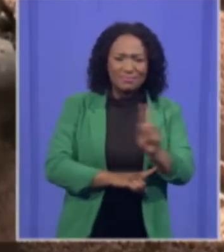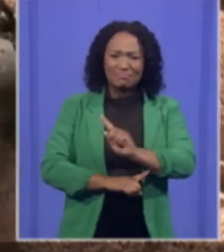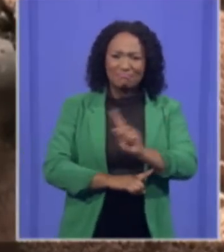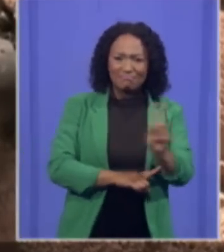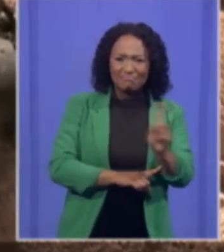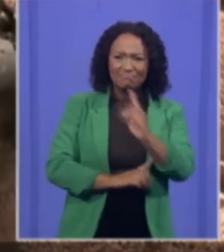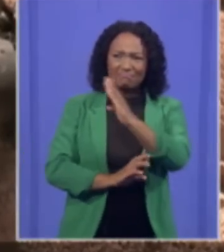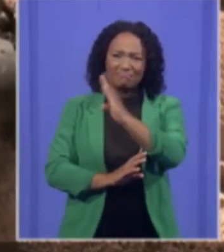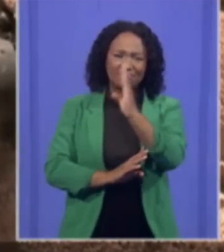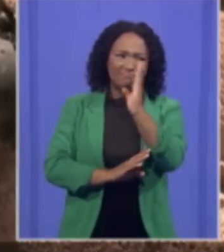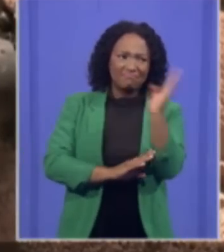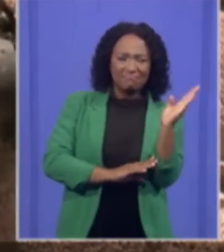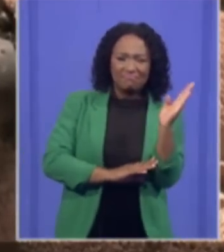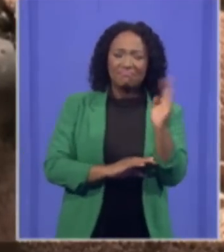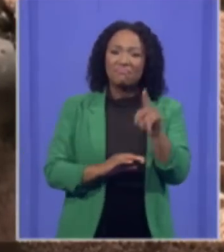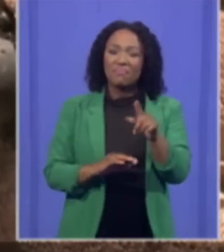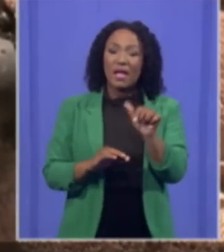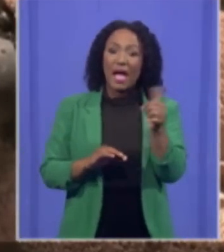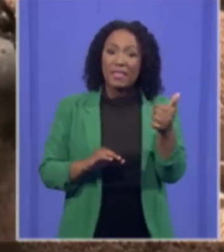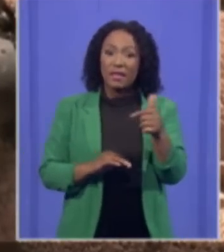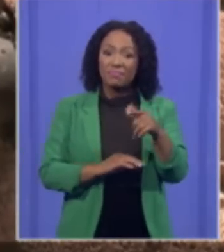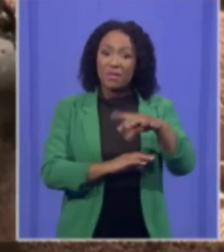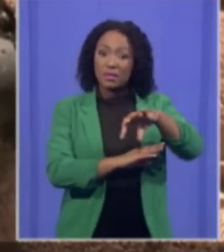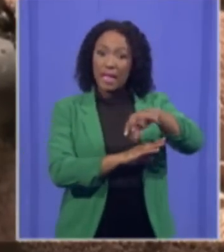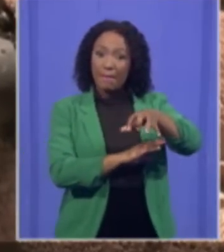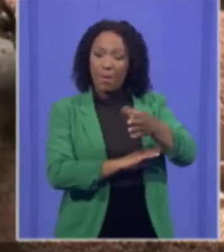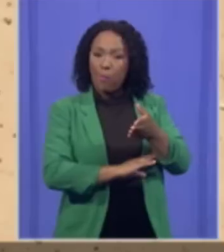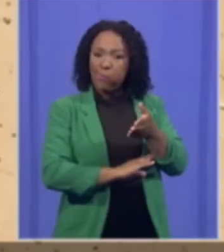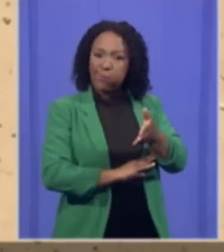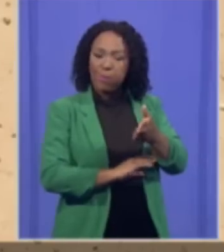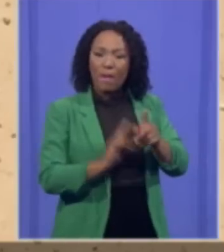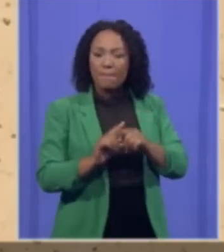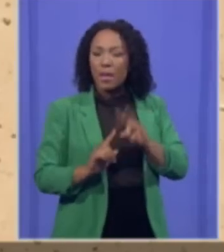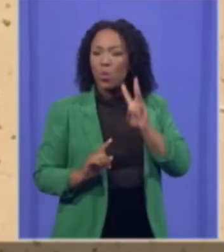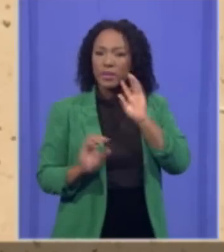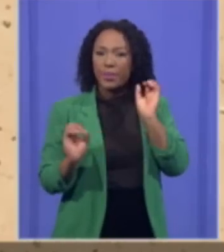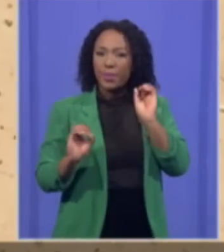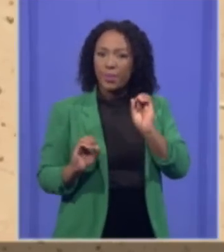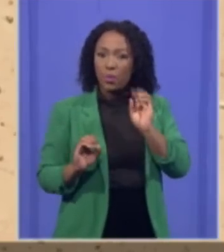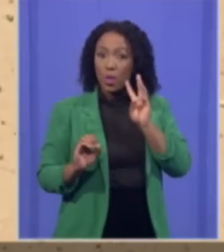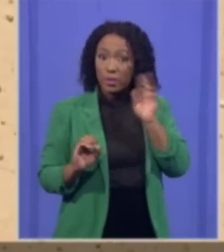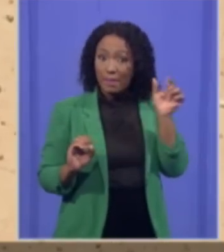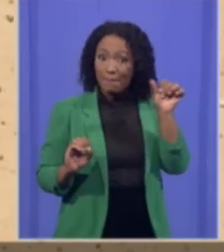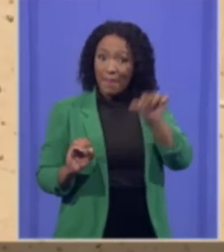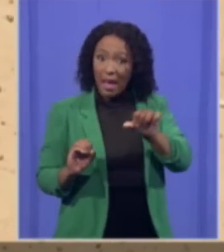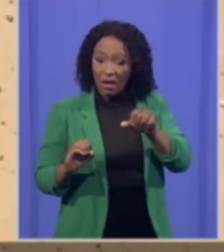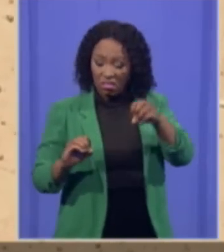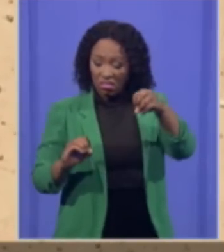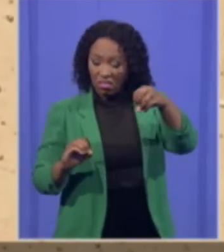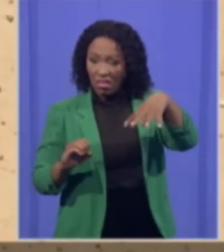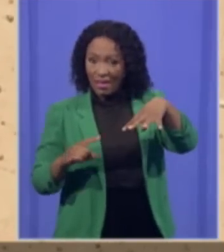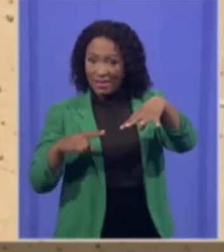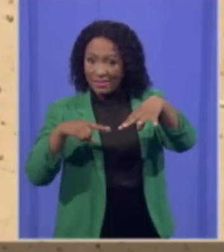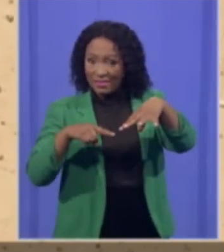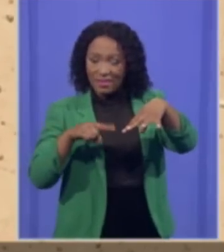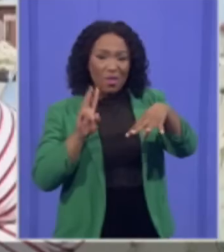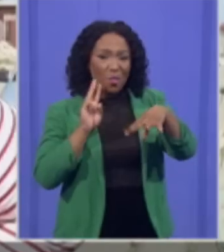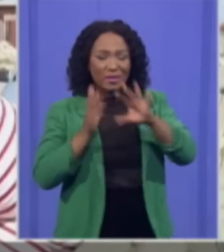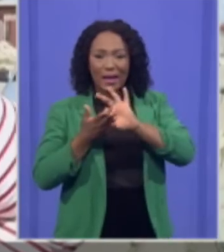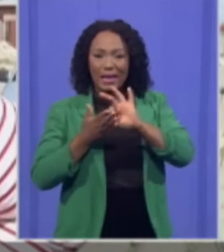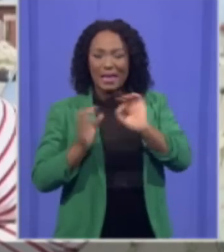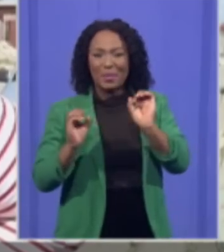teng empa di omengo ha metsi a khutla ha hlweka ebile ana le monko o sa